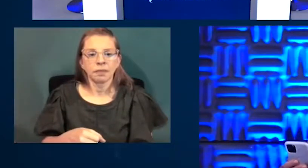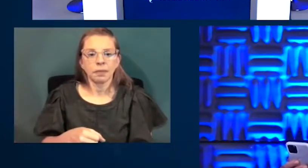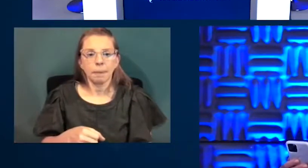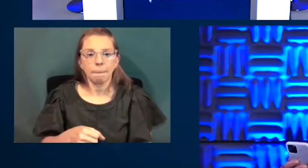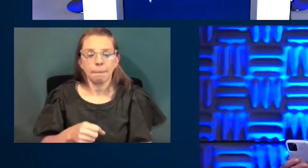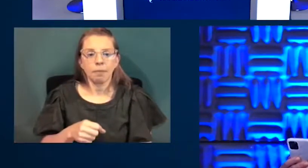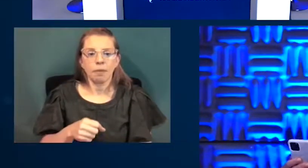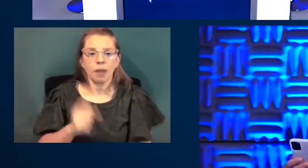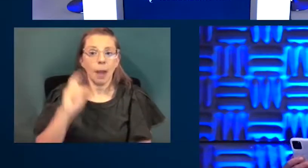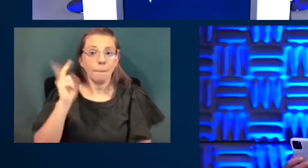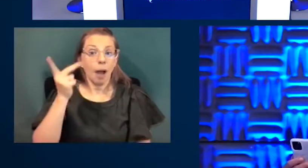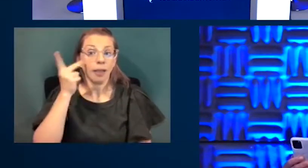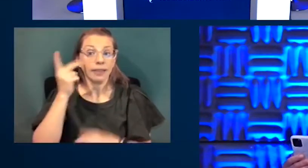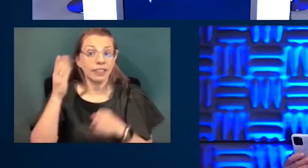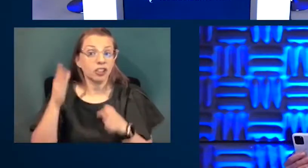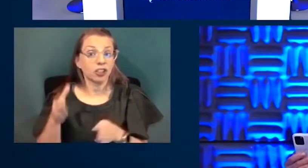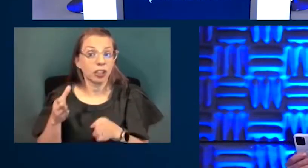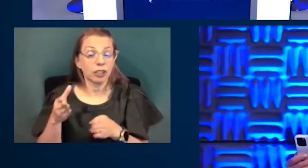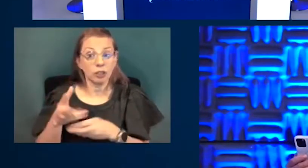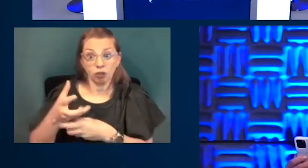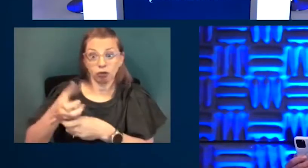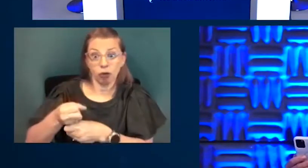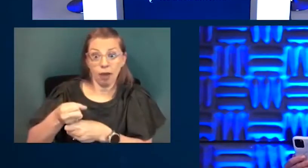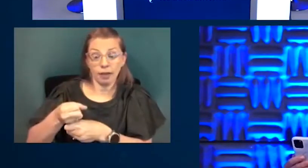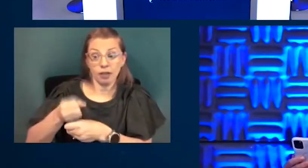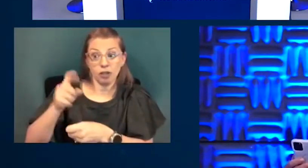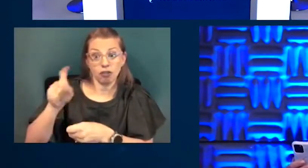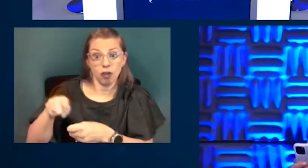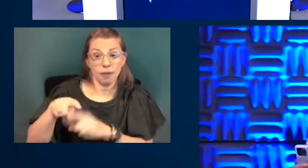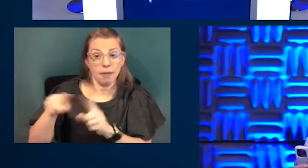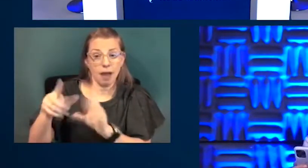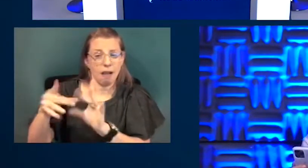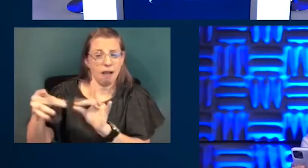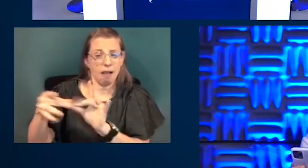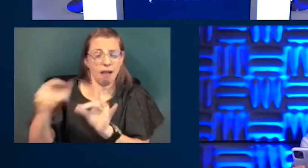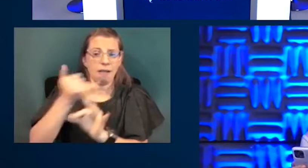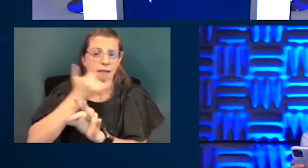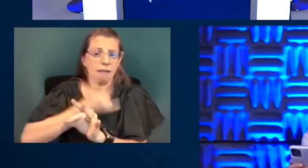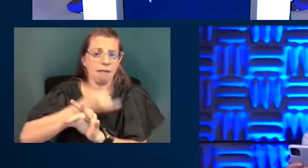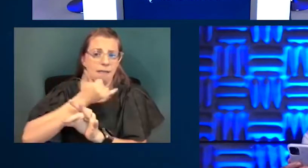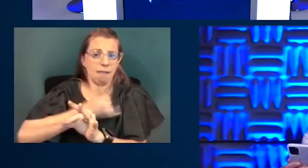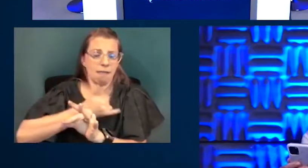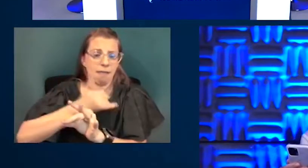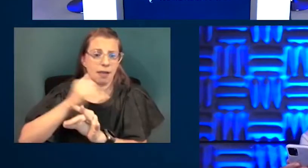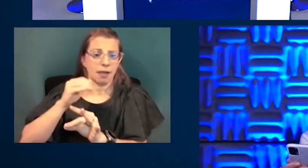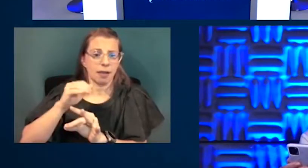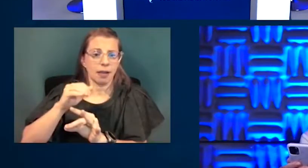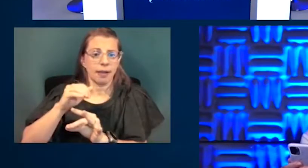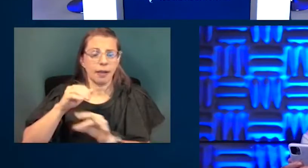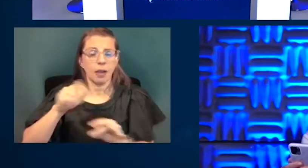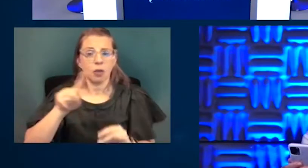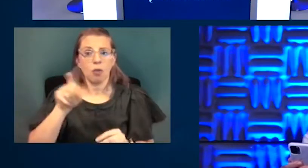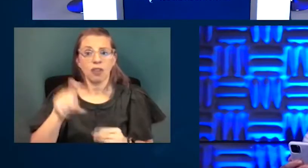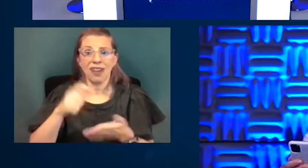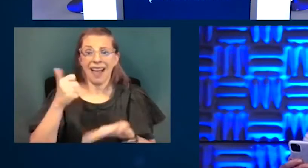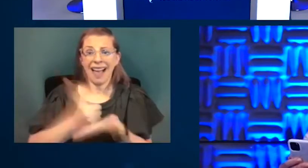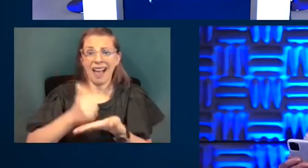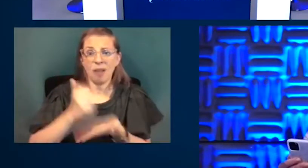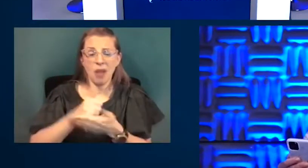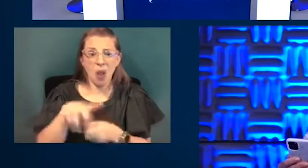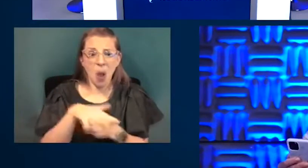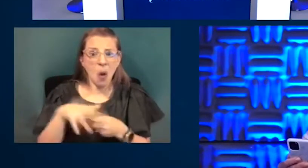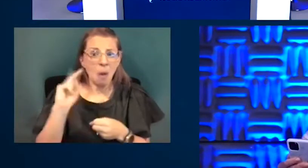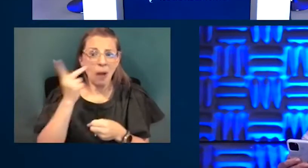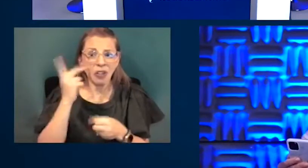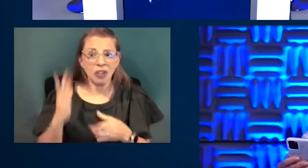source that you should be able to trust, but maybe isn't citing it correctly. The question is, help. A local politician is telling their followers